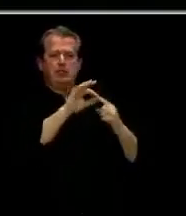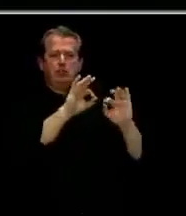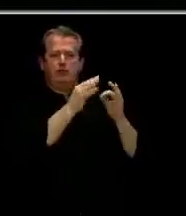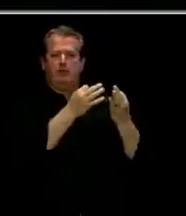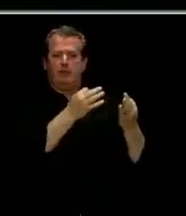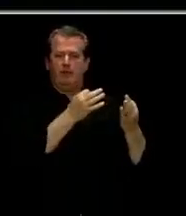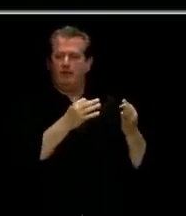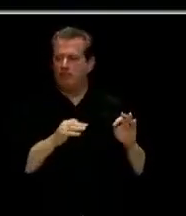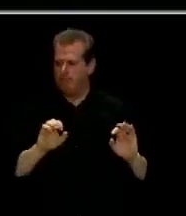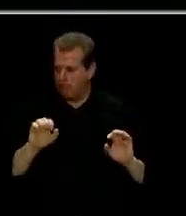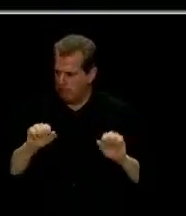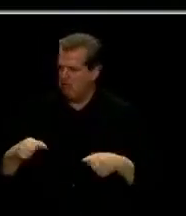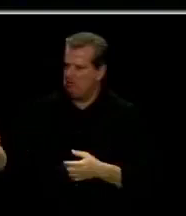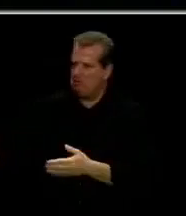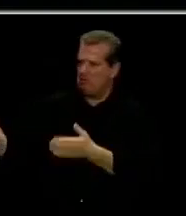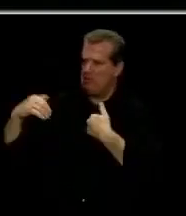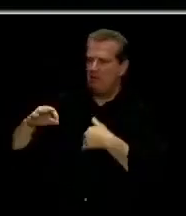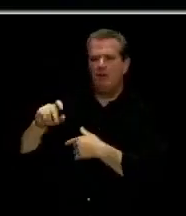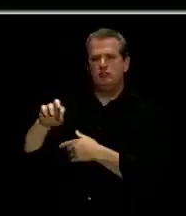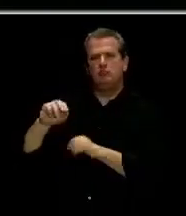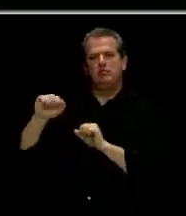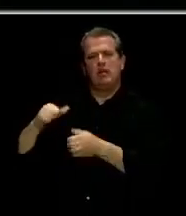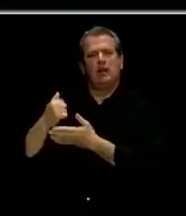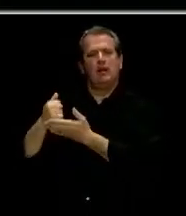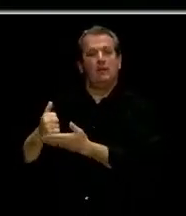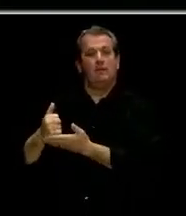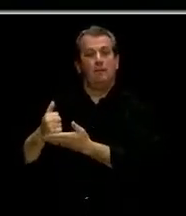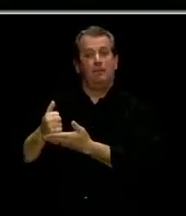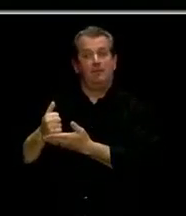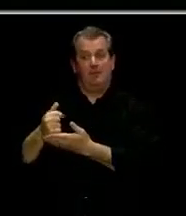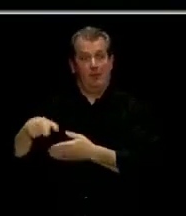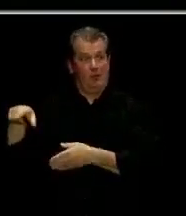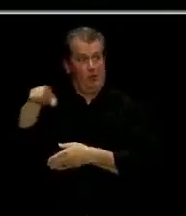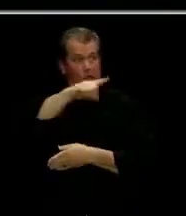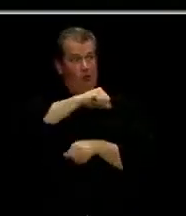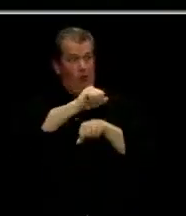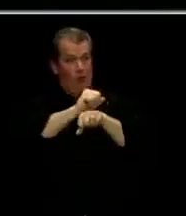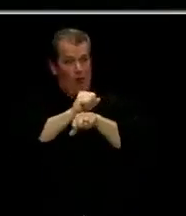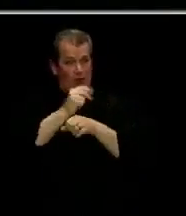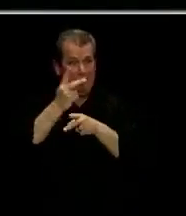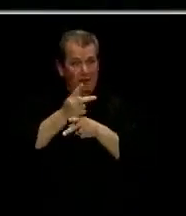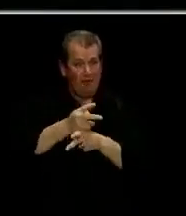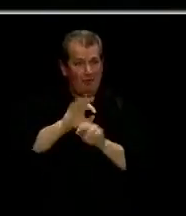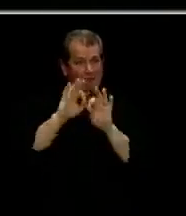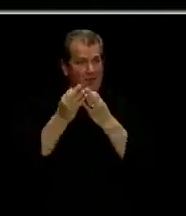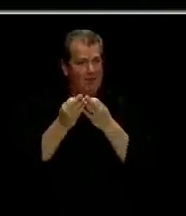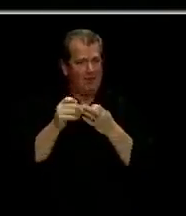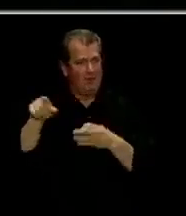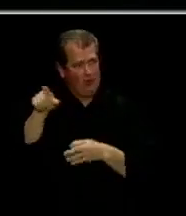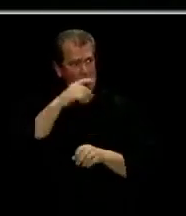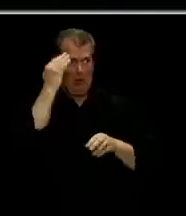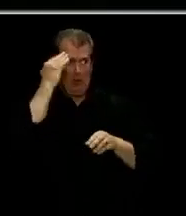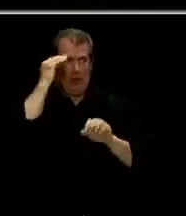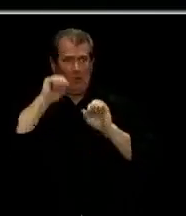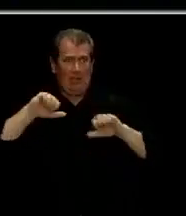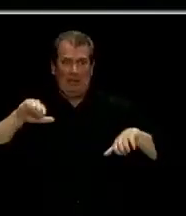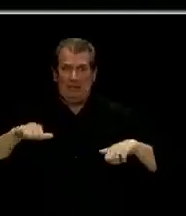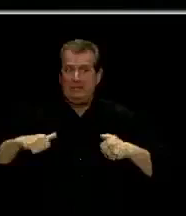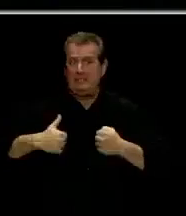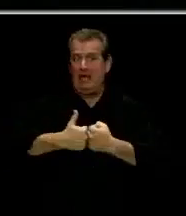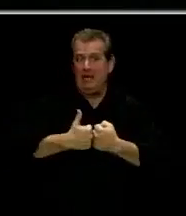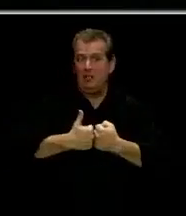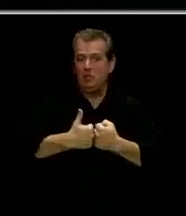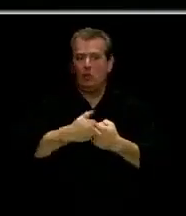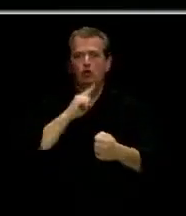care of kids. Everyone in here who's taking care of someone knows that, it ranges from challenging to like